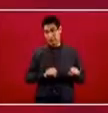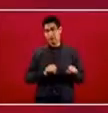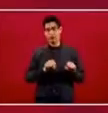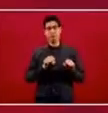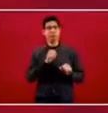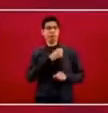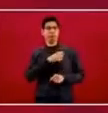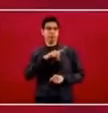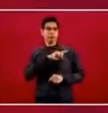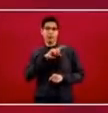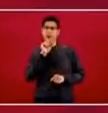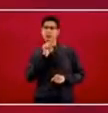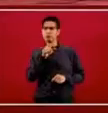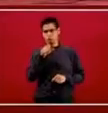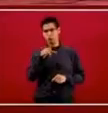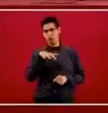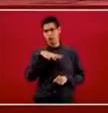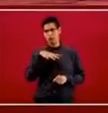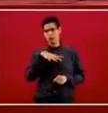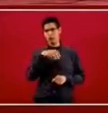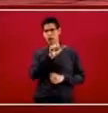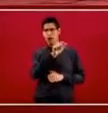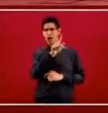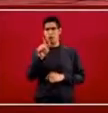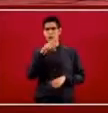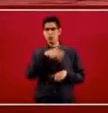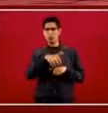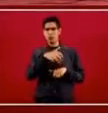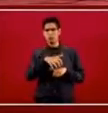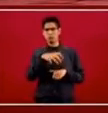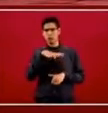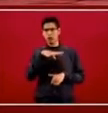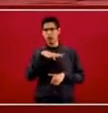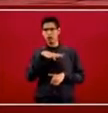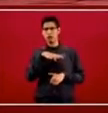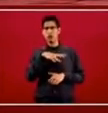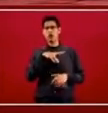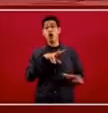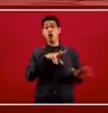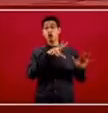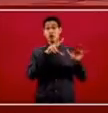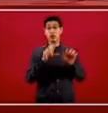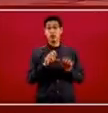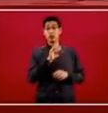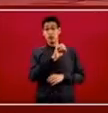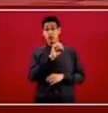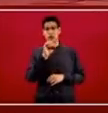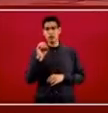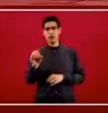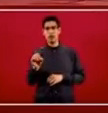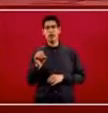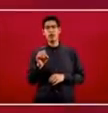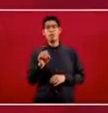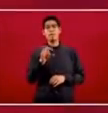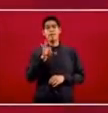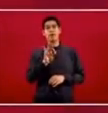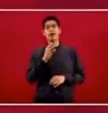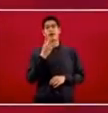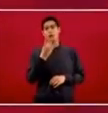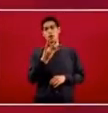it's a two-way channel of providing information from the state to the citizens and from the citizens to the state.